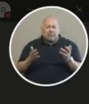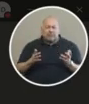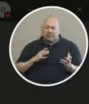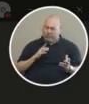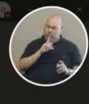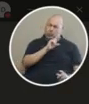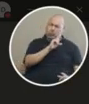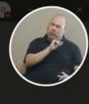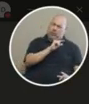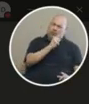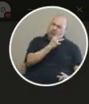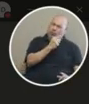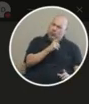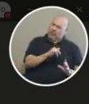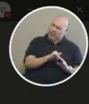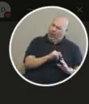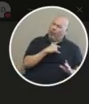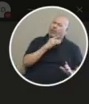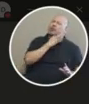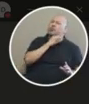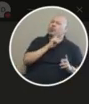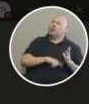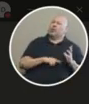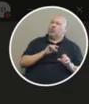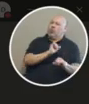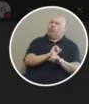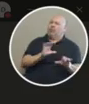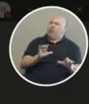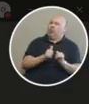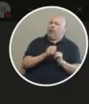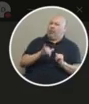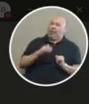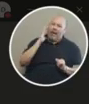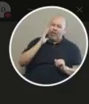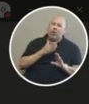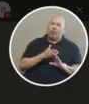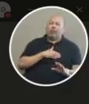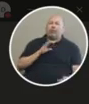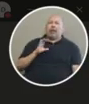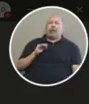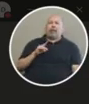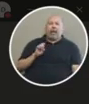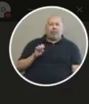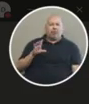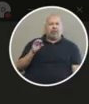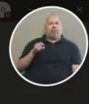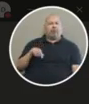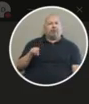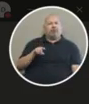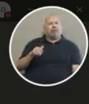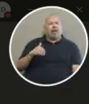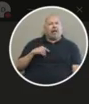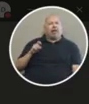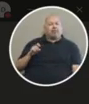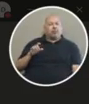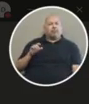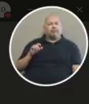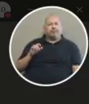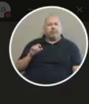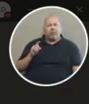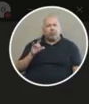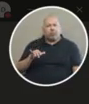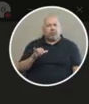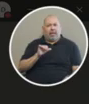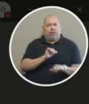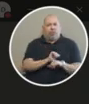to know what work has been done on that. I know that Spectrum, using them as an example, has had to do